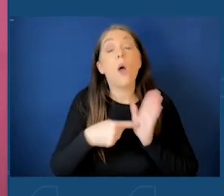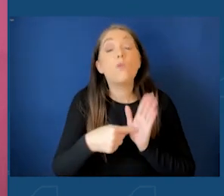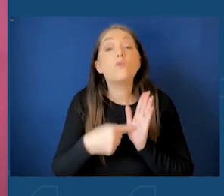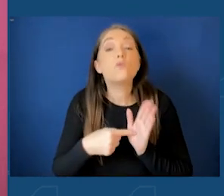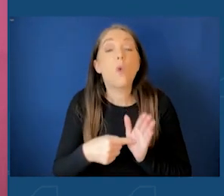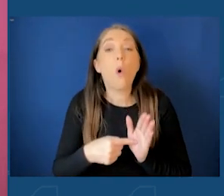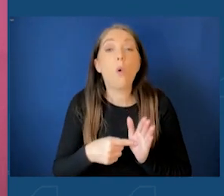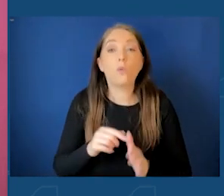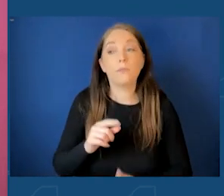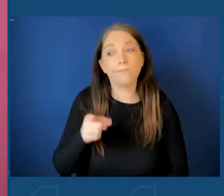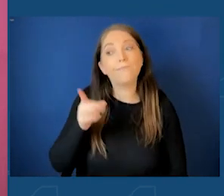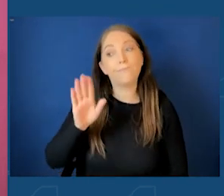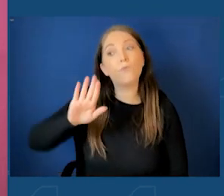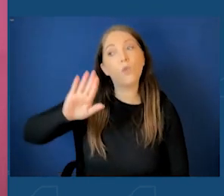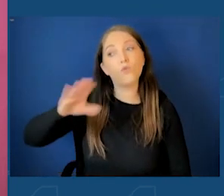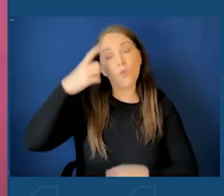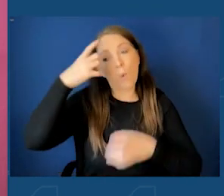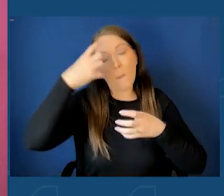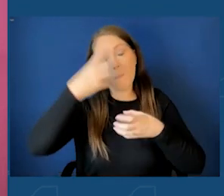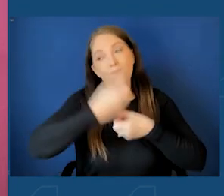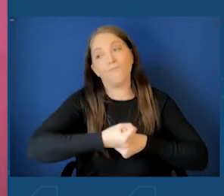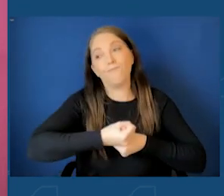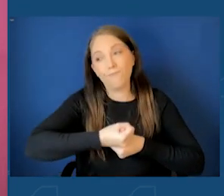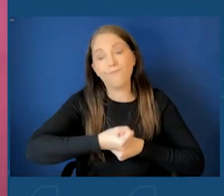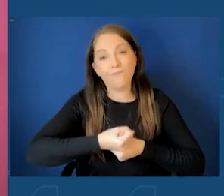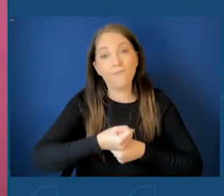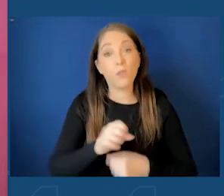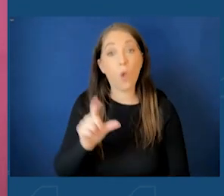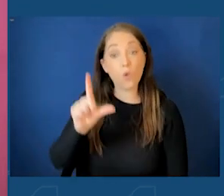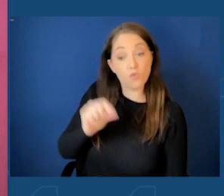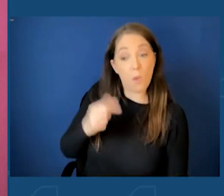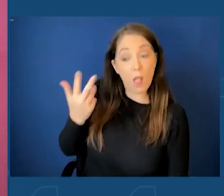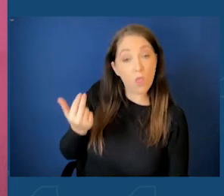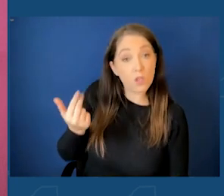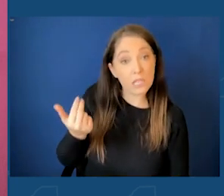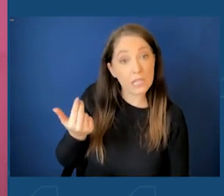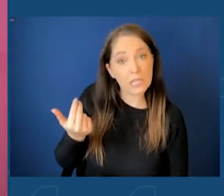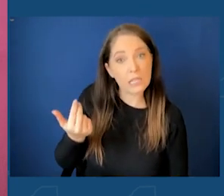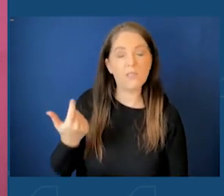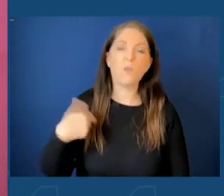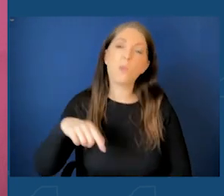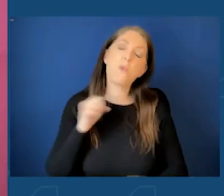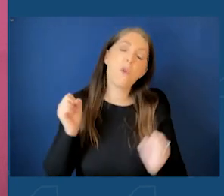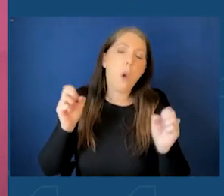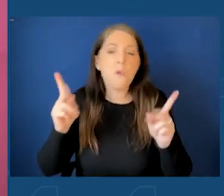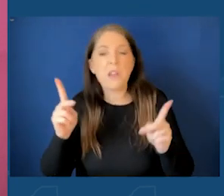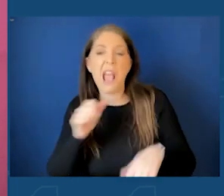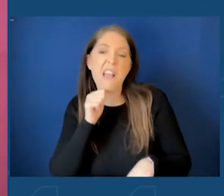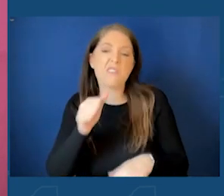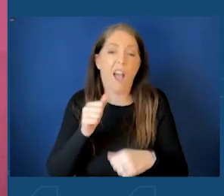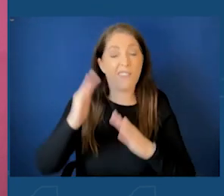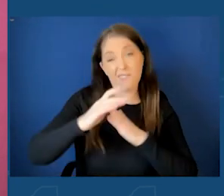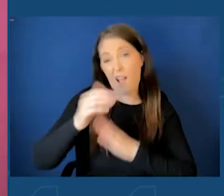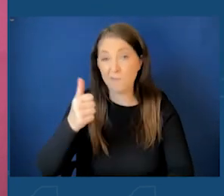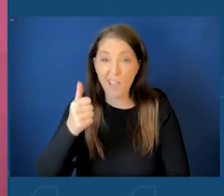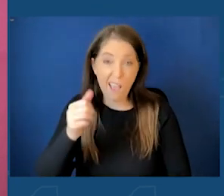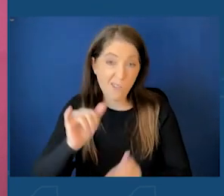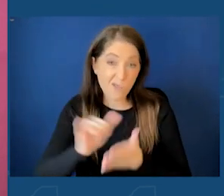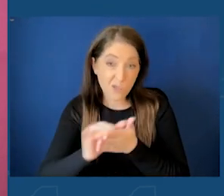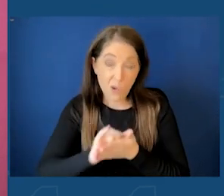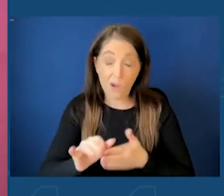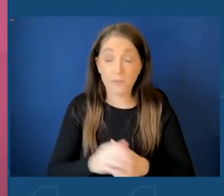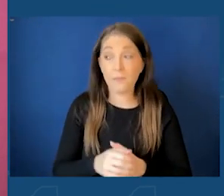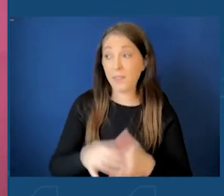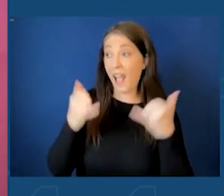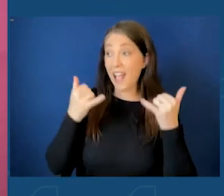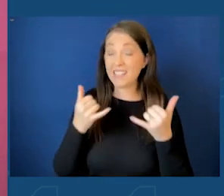you had in us, Mark, because in 2013, we were okay, but we weren't in the top 10 in New York. And now, Governor Hochul, we have